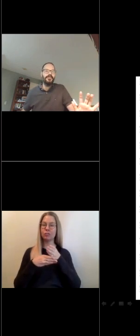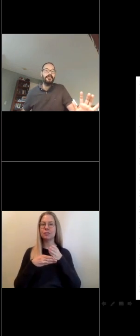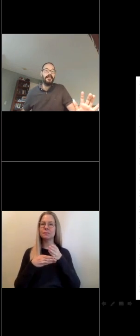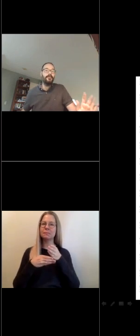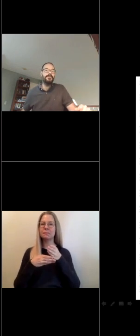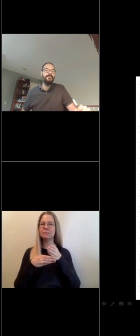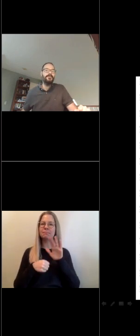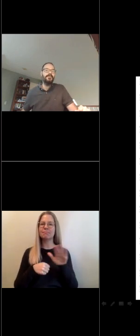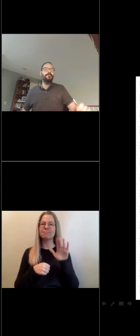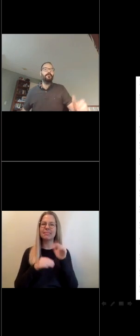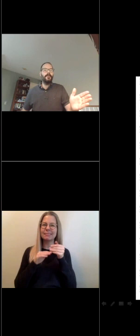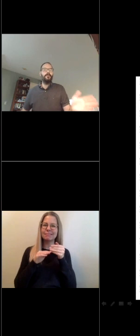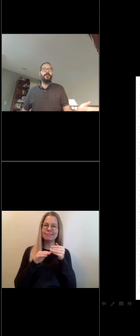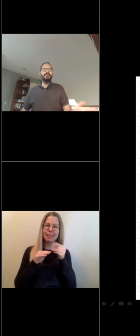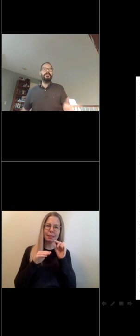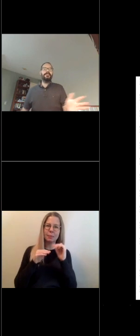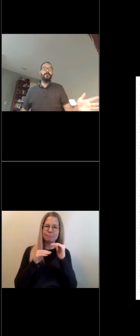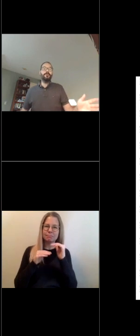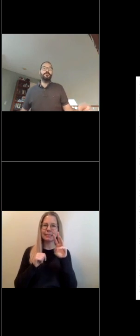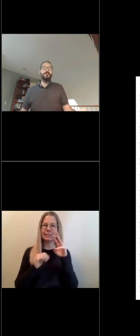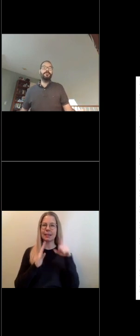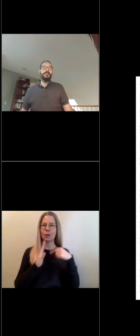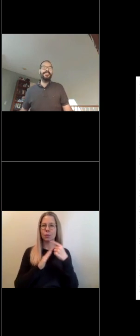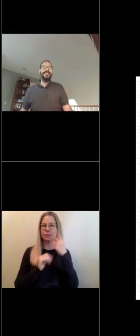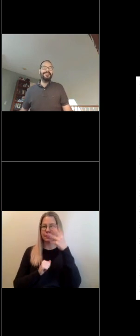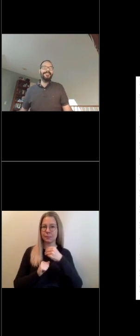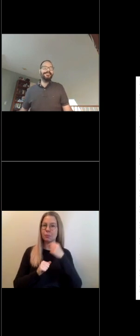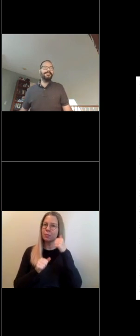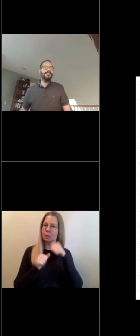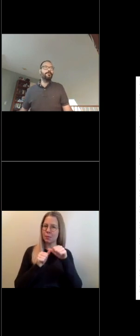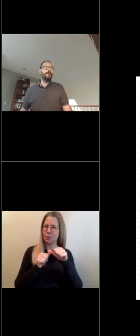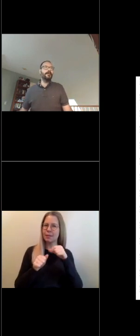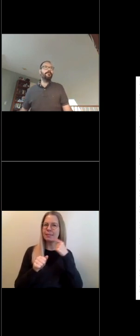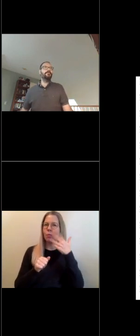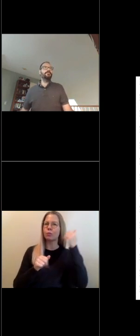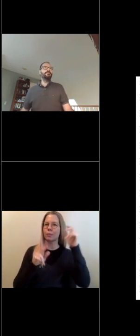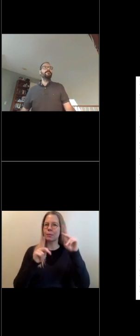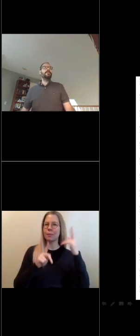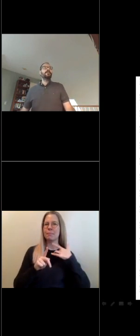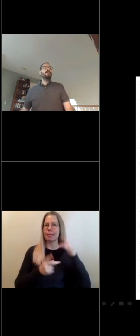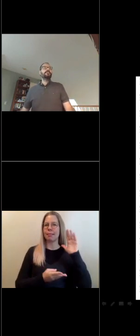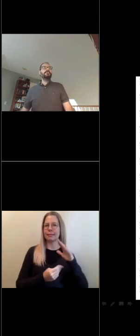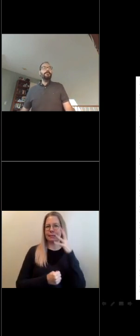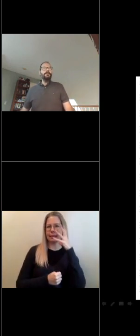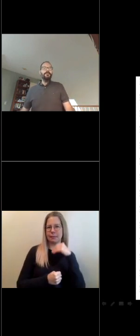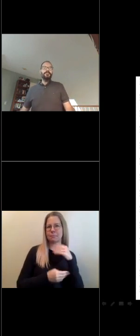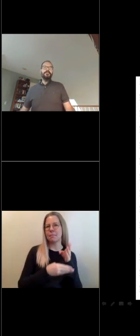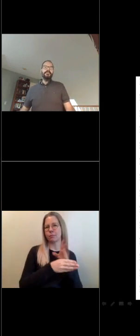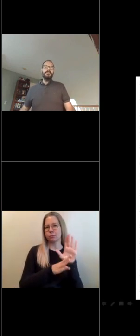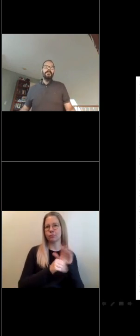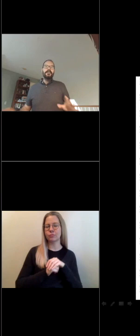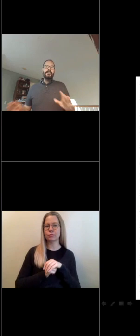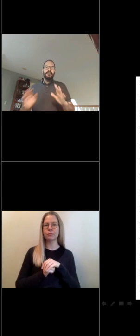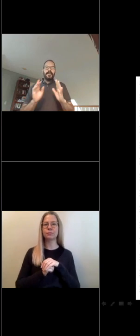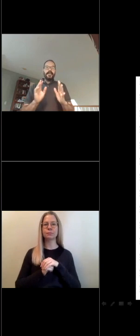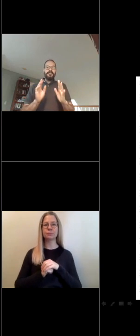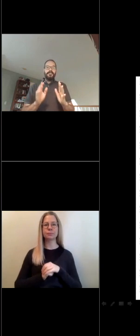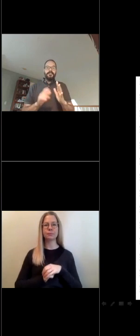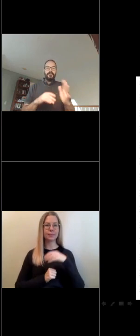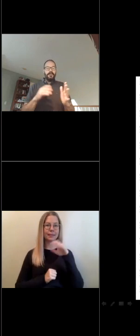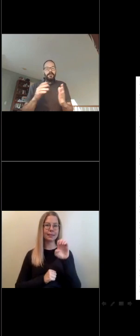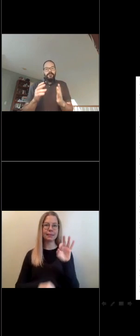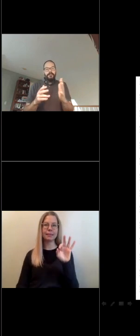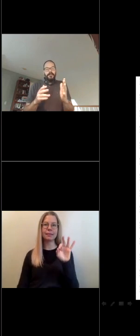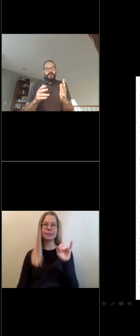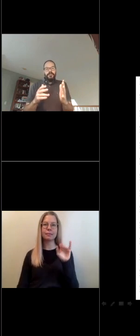over 6 hours of sleep. Remember, I was saying that older adults get less sleep on average. The sleep efficiency, that's